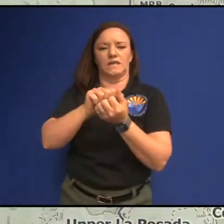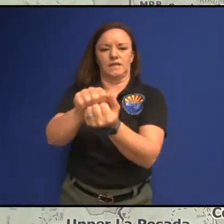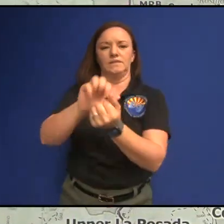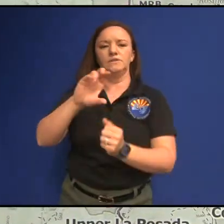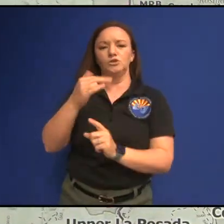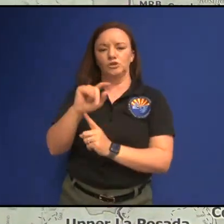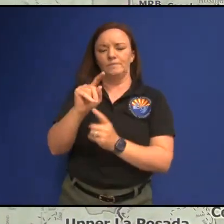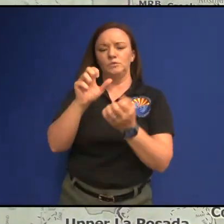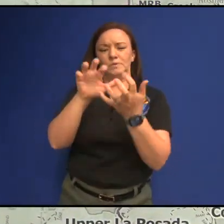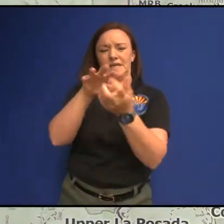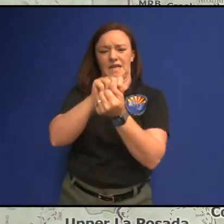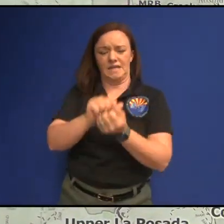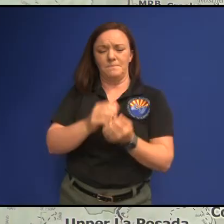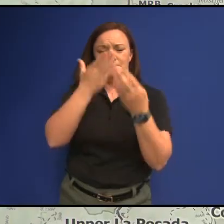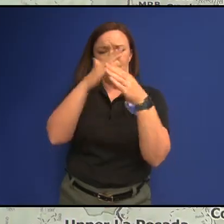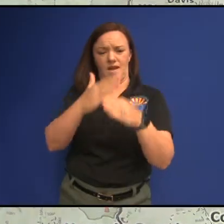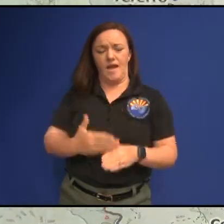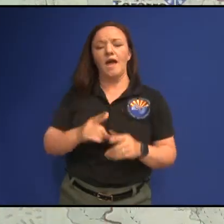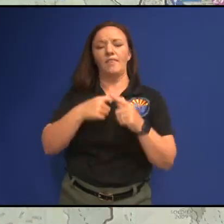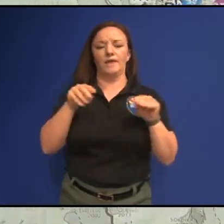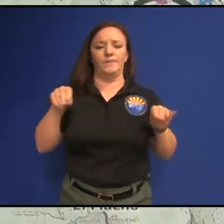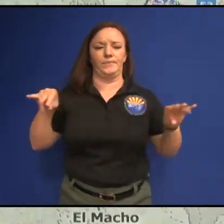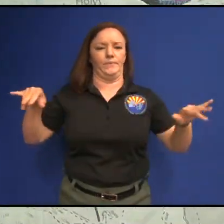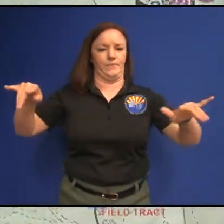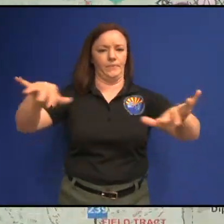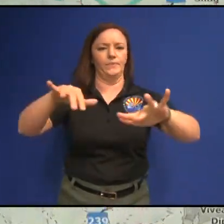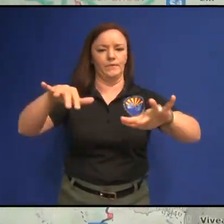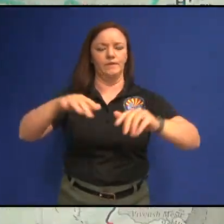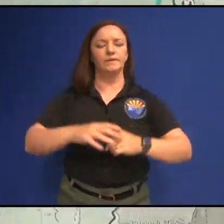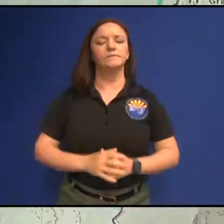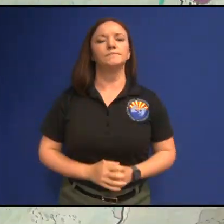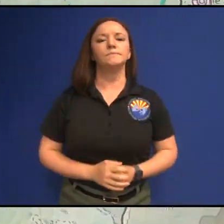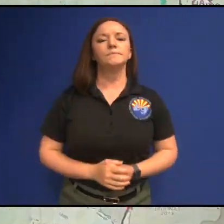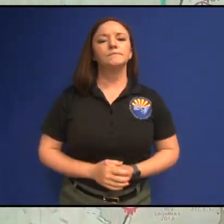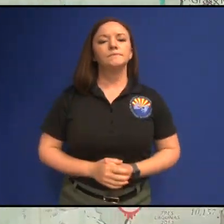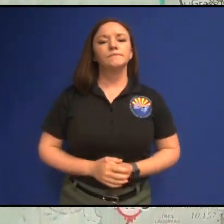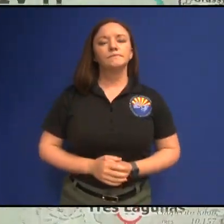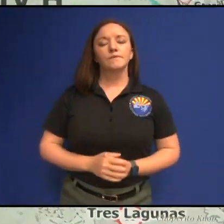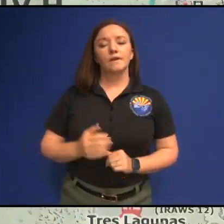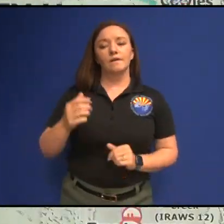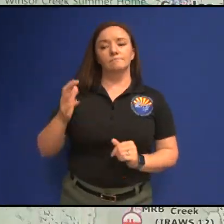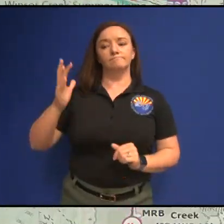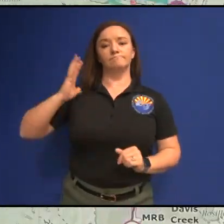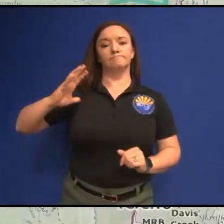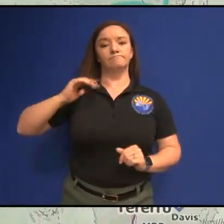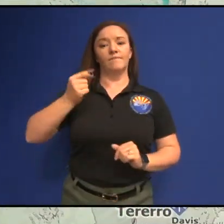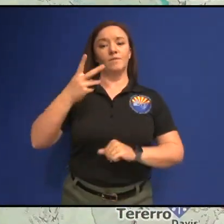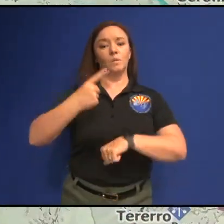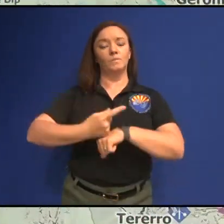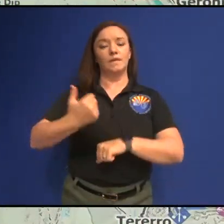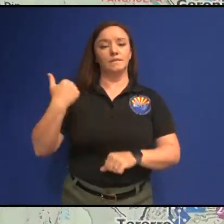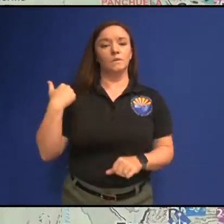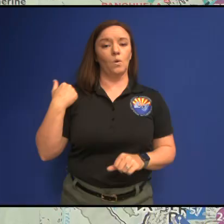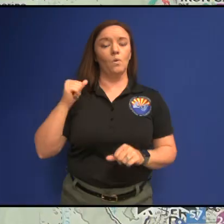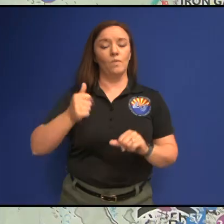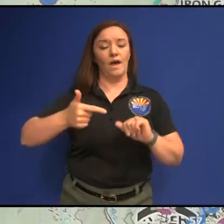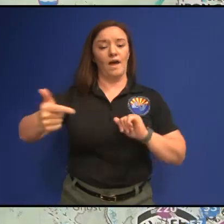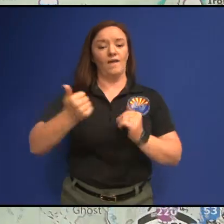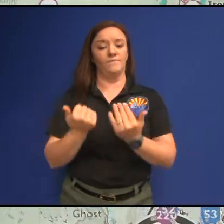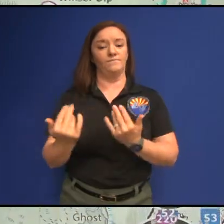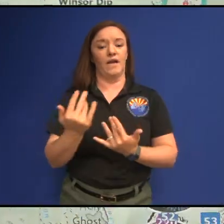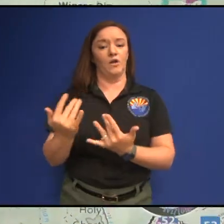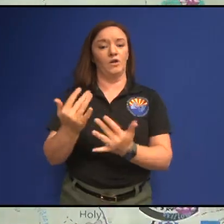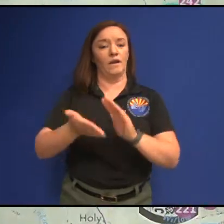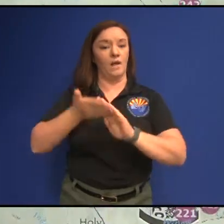clean up all that debris. As we move up into where we were doing the firing operations a few days ago, we have